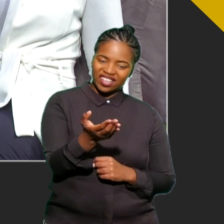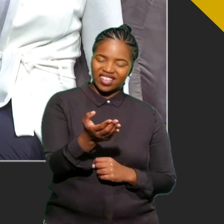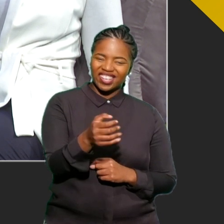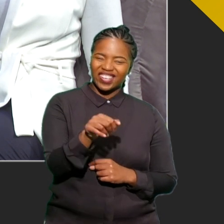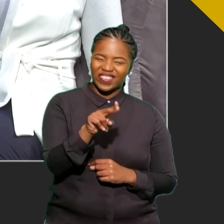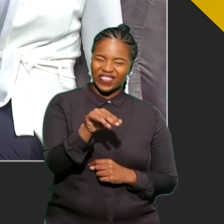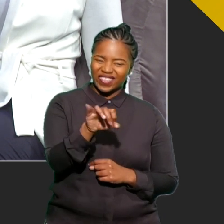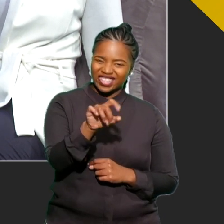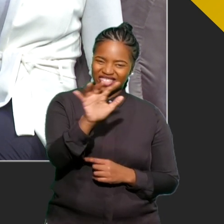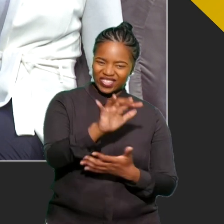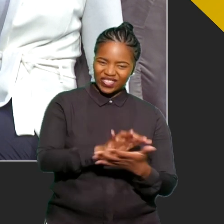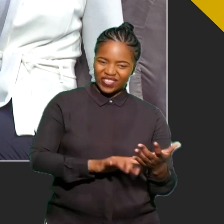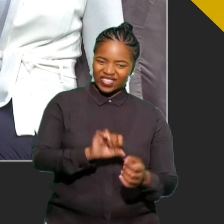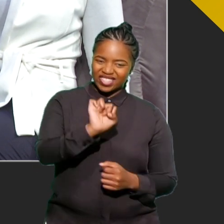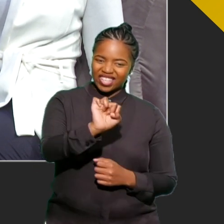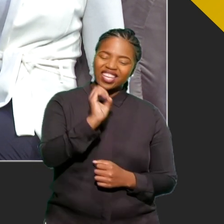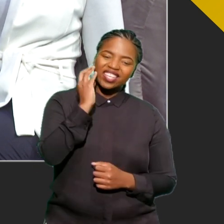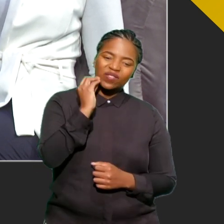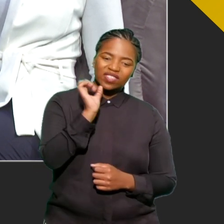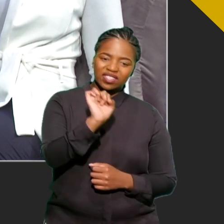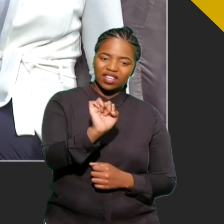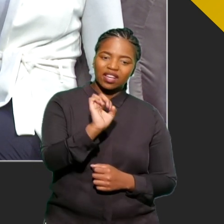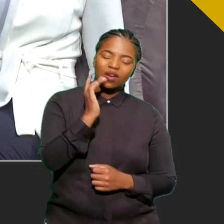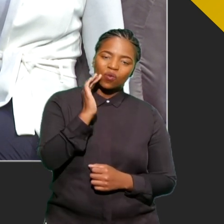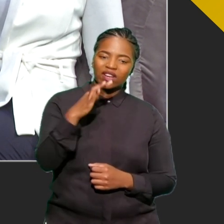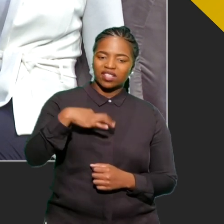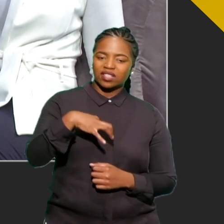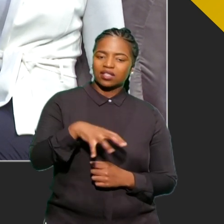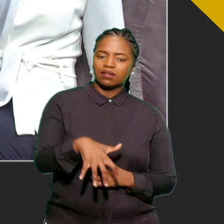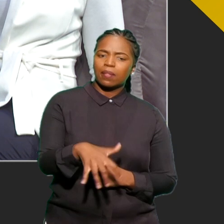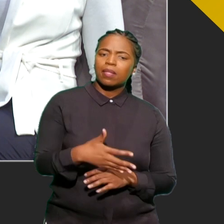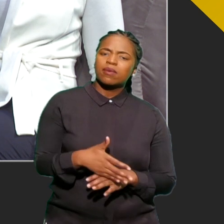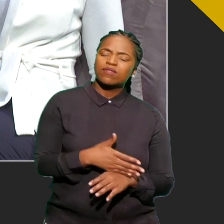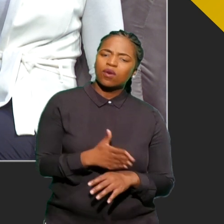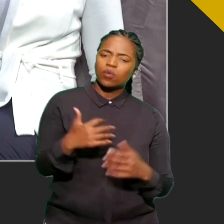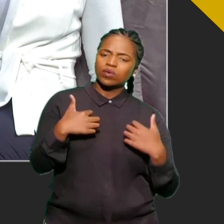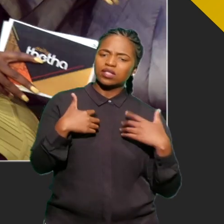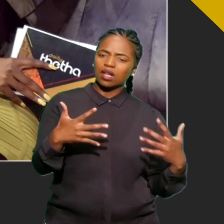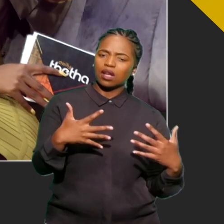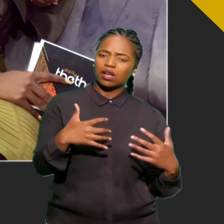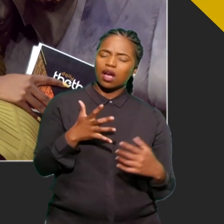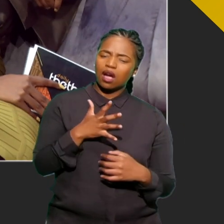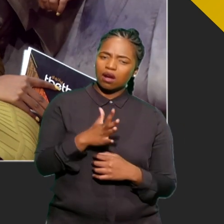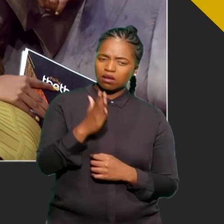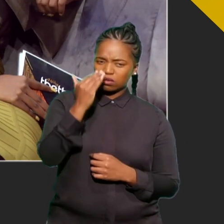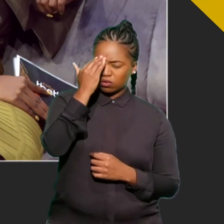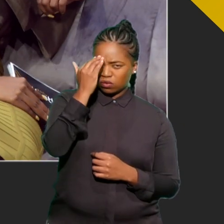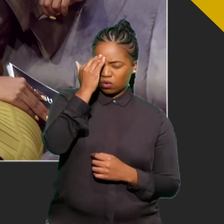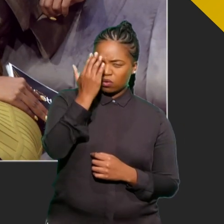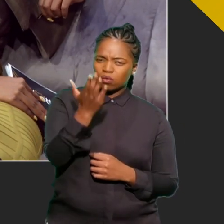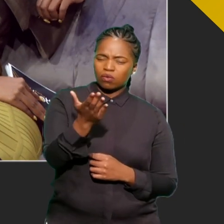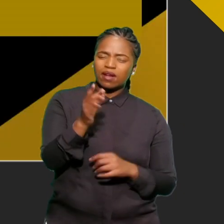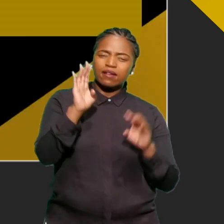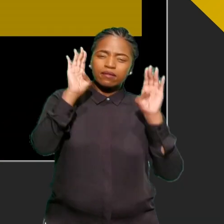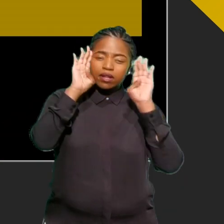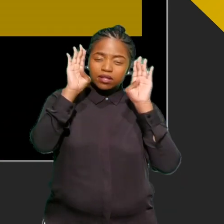ukuthi nje I share a story sakhe about her experience when you talk about teenage pregnancy. Before ngena kubona, I quickly want to take a heart breaking